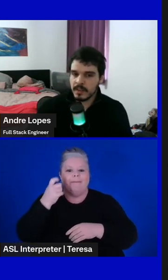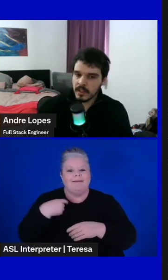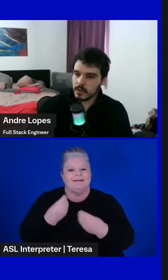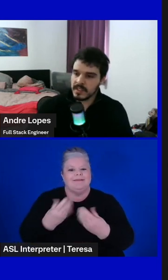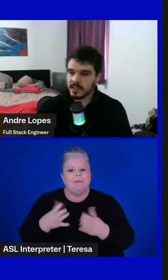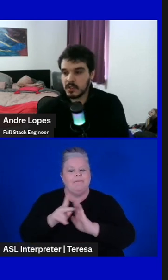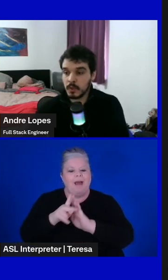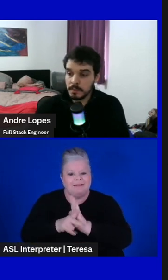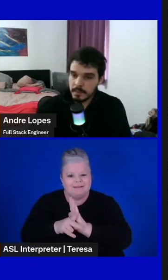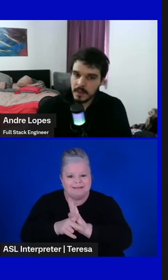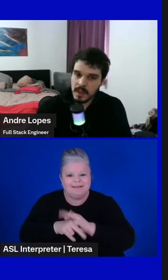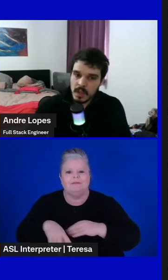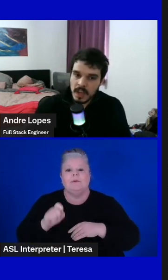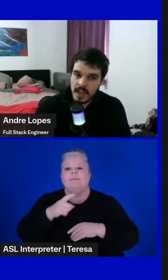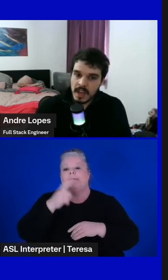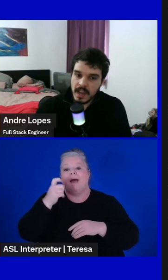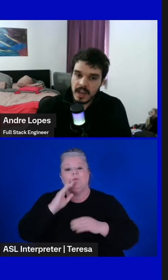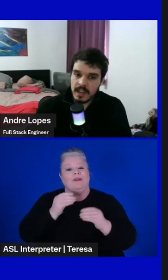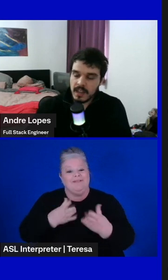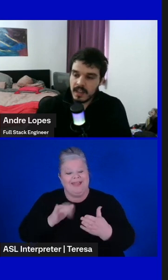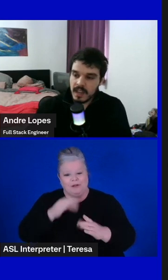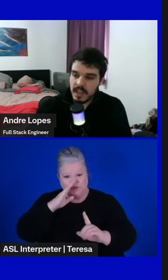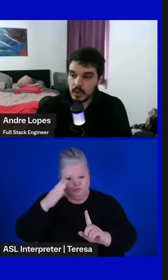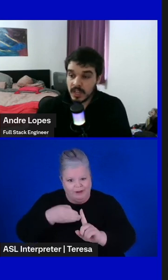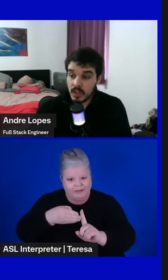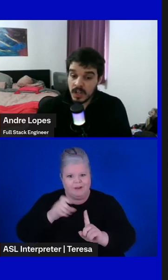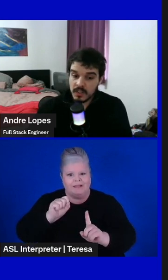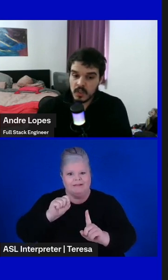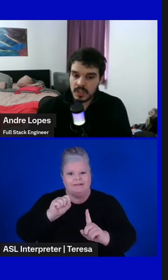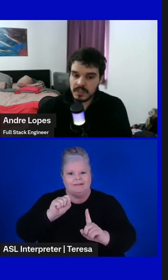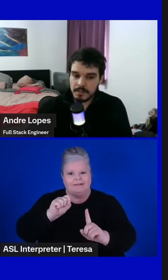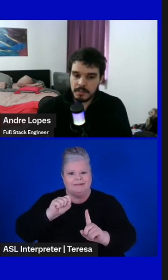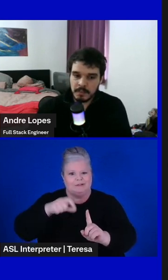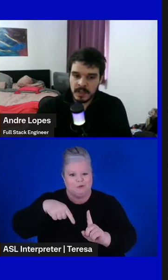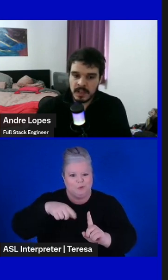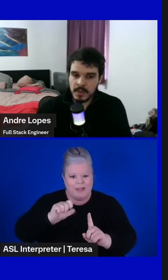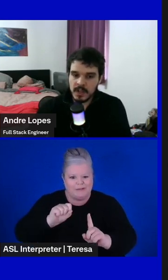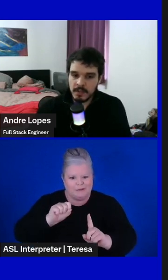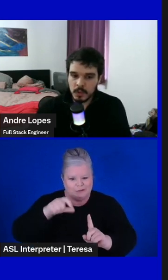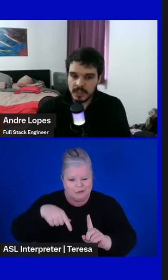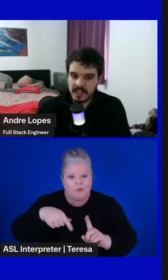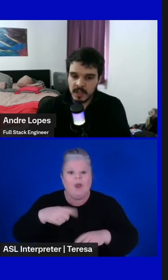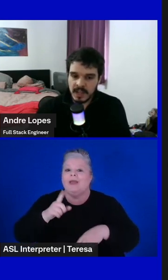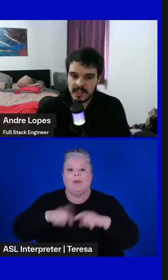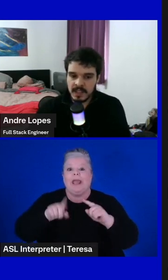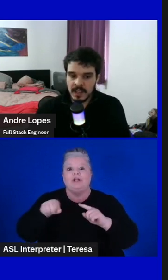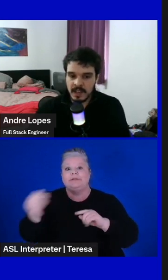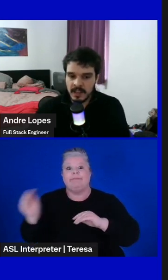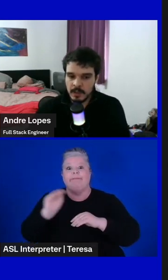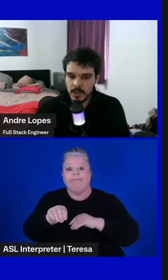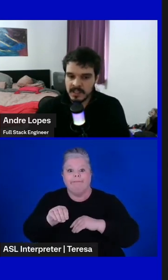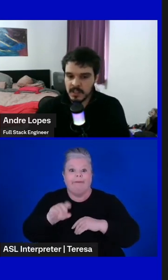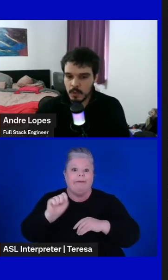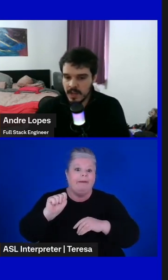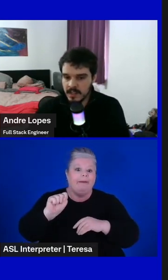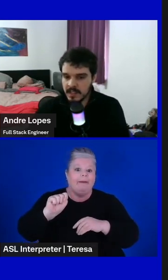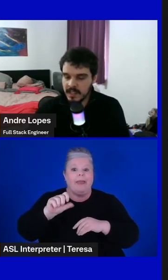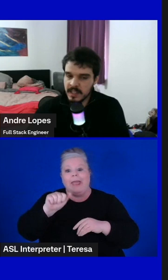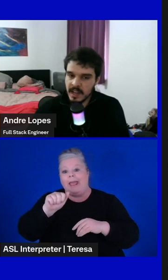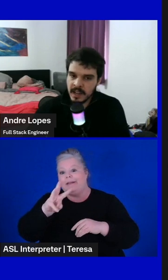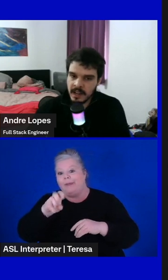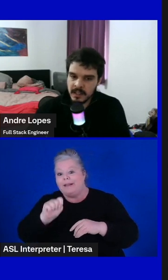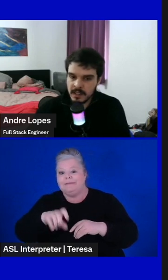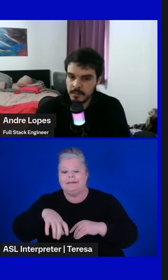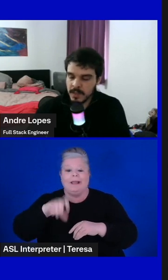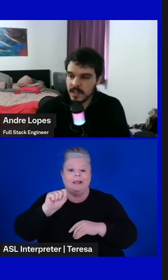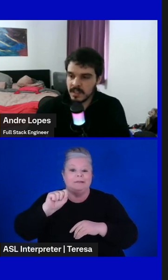policy directly to the SQS queue. And you cannot just come here and put AWS SQS and